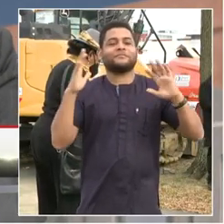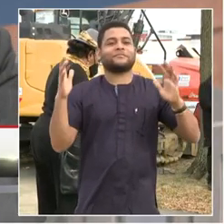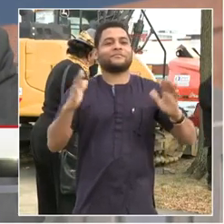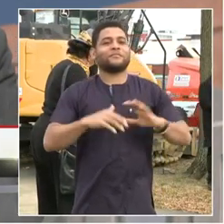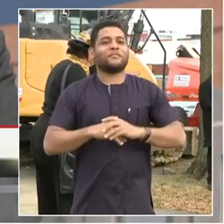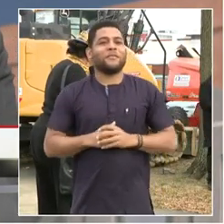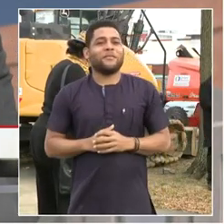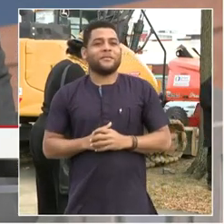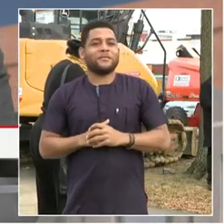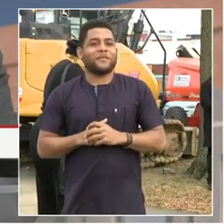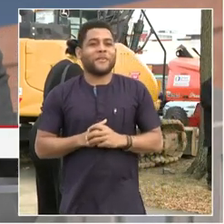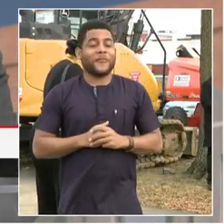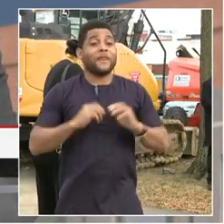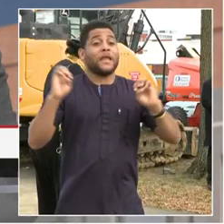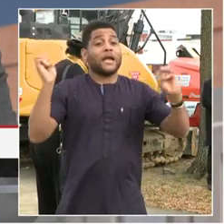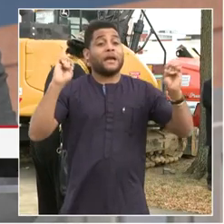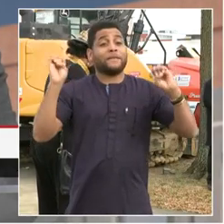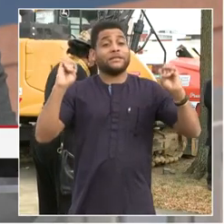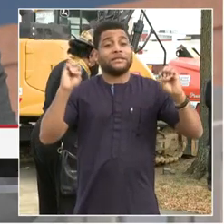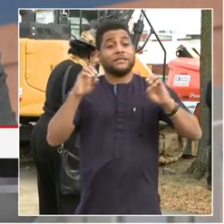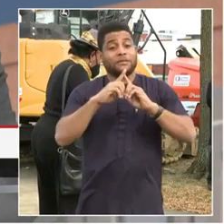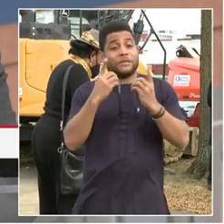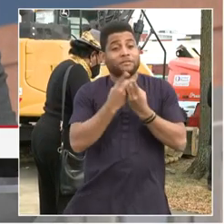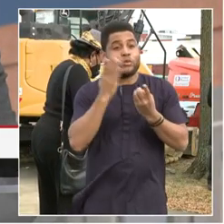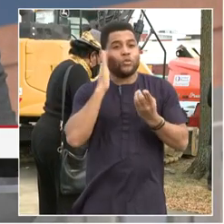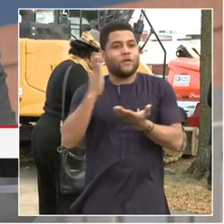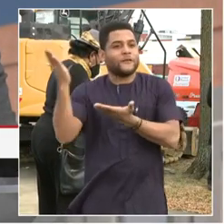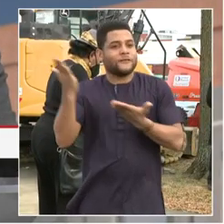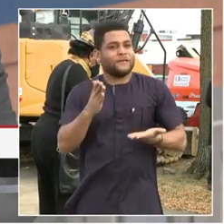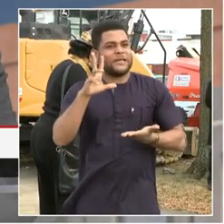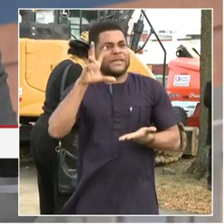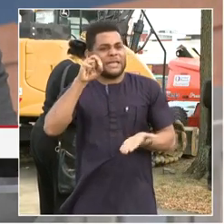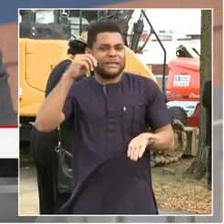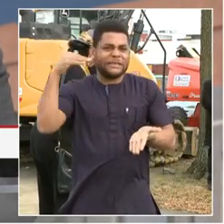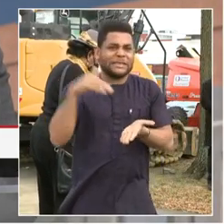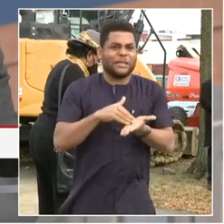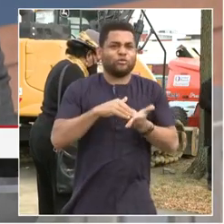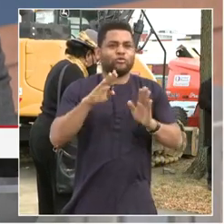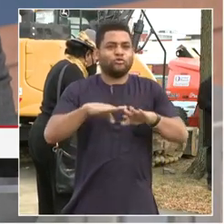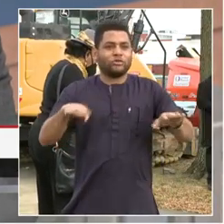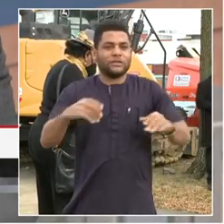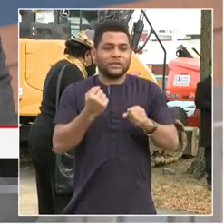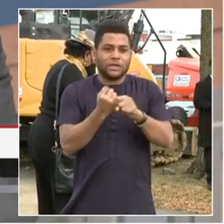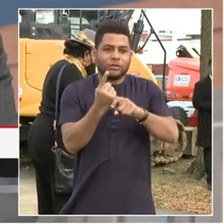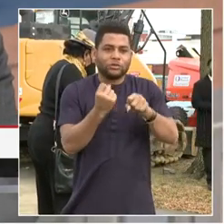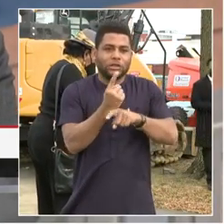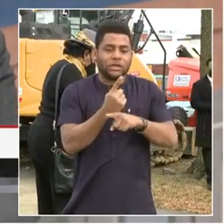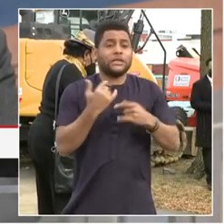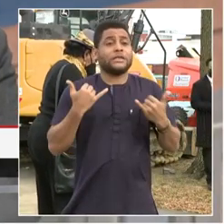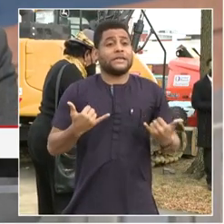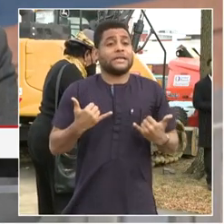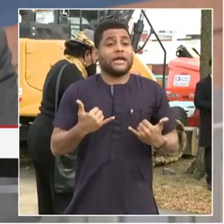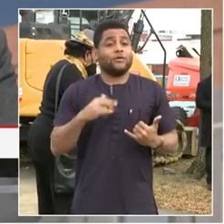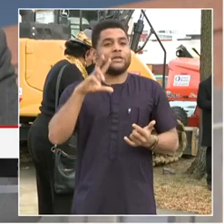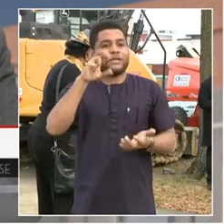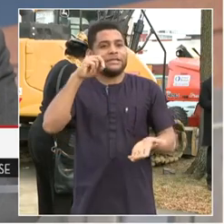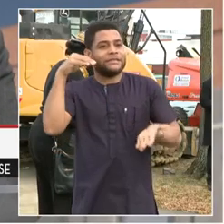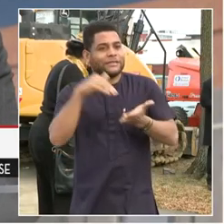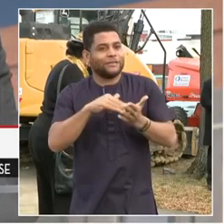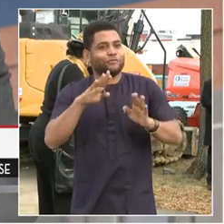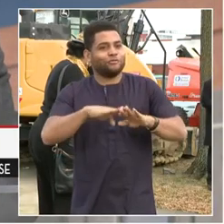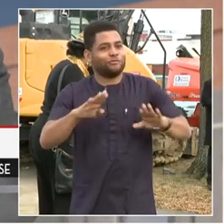That emergency department that serves 30,000 children a year right now, and then you think about